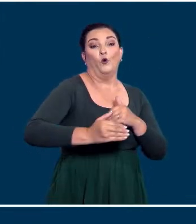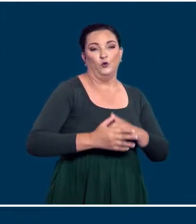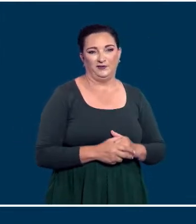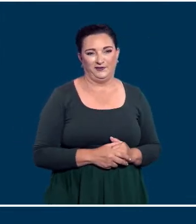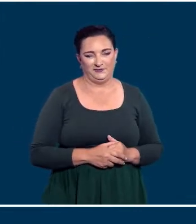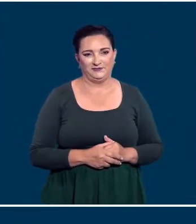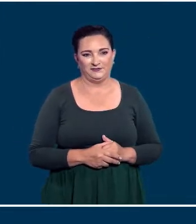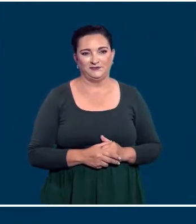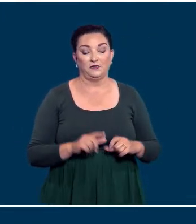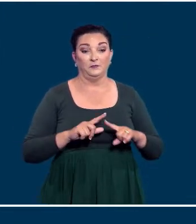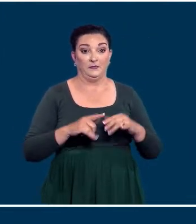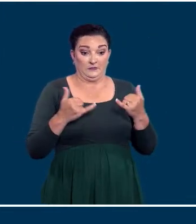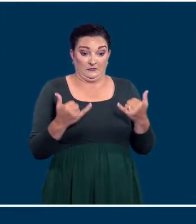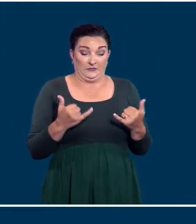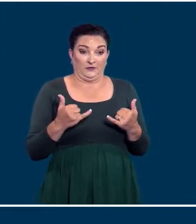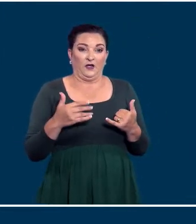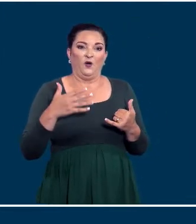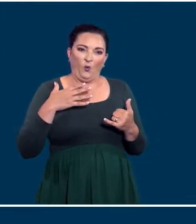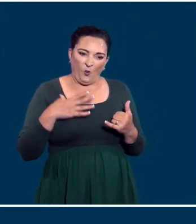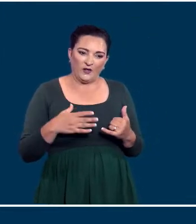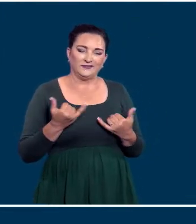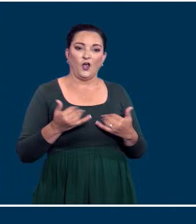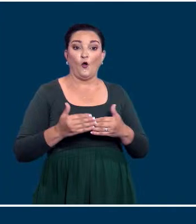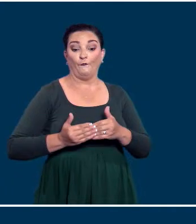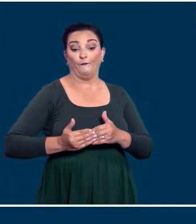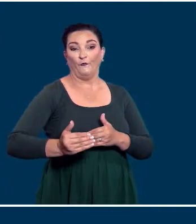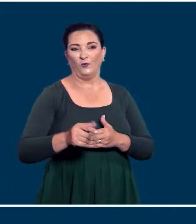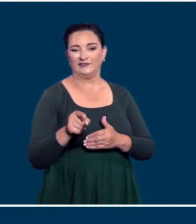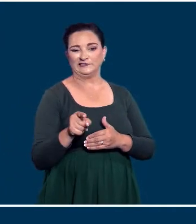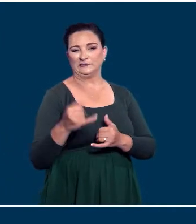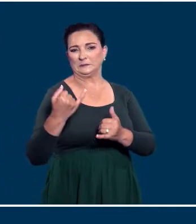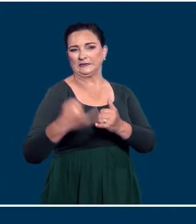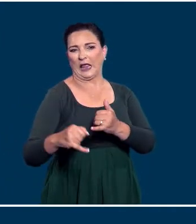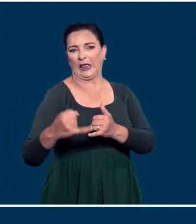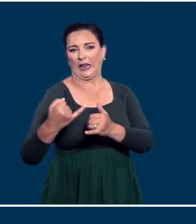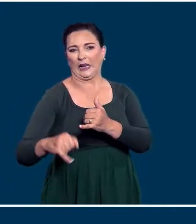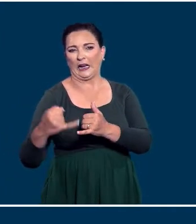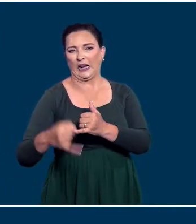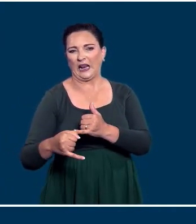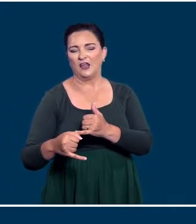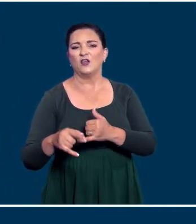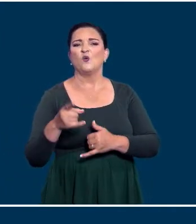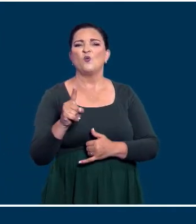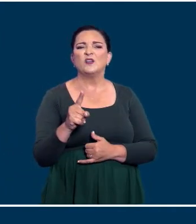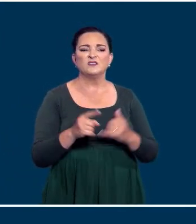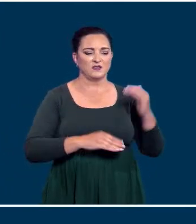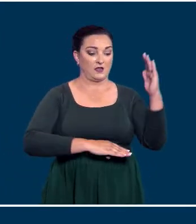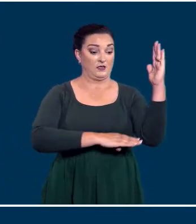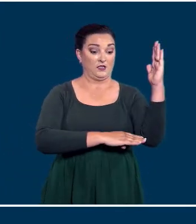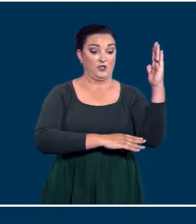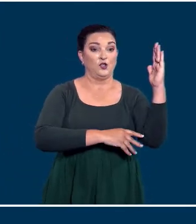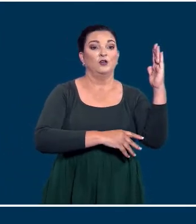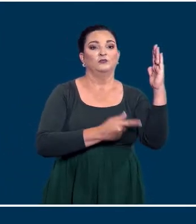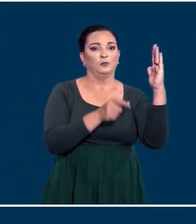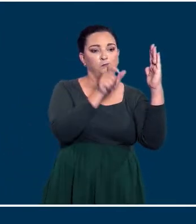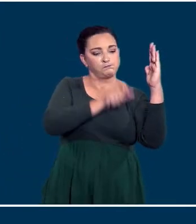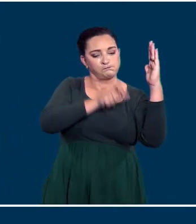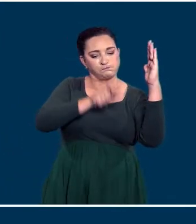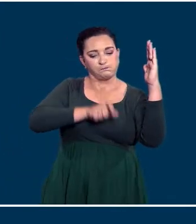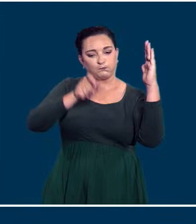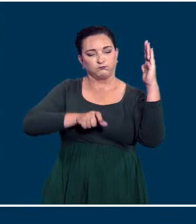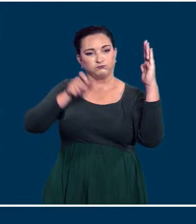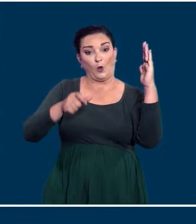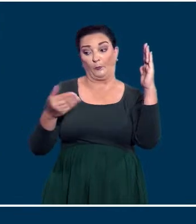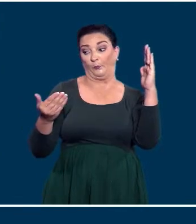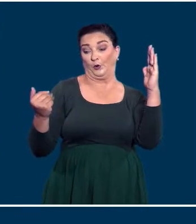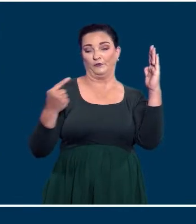a little bit about where those forecast errors come from, because that graph I showed you previously, arguably there was a